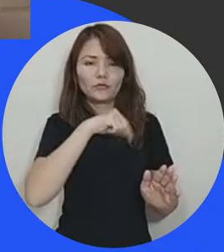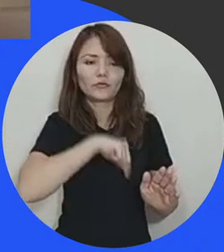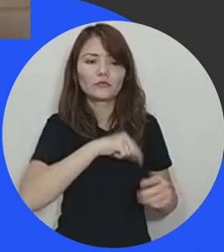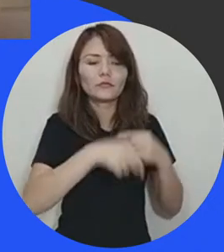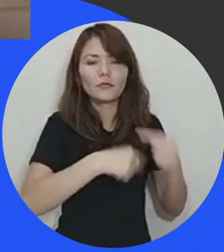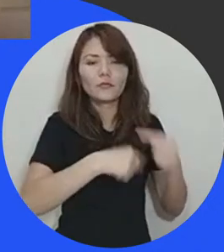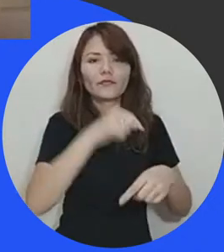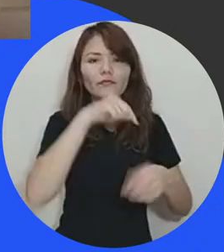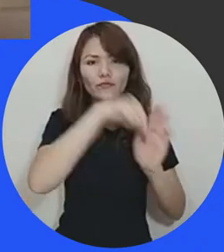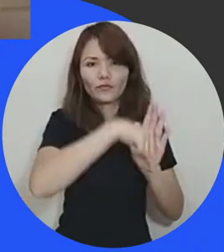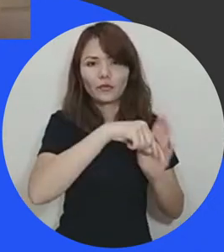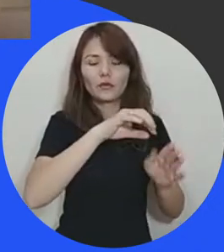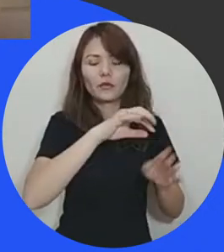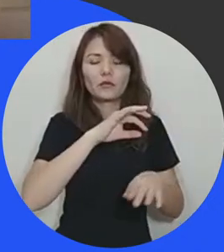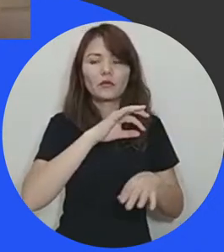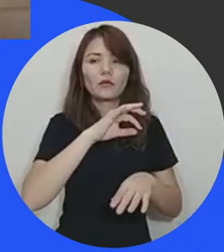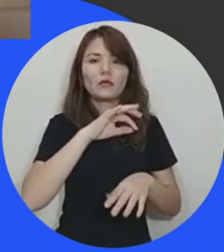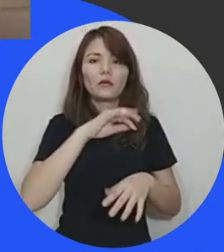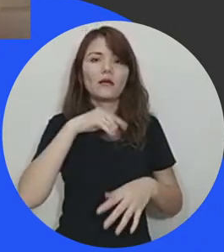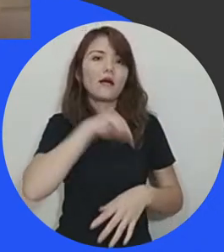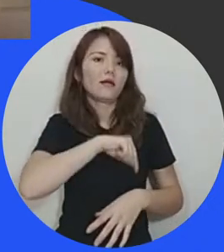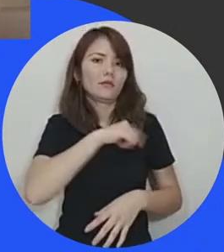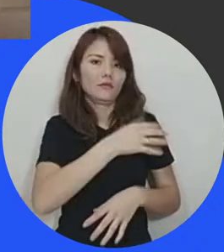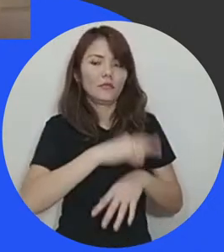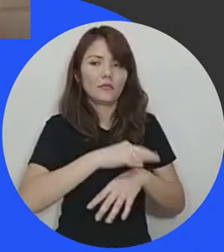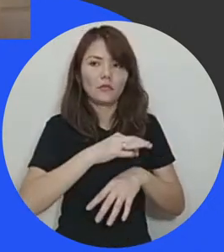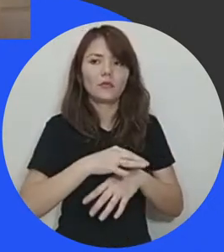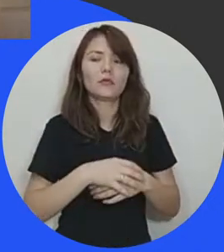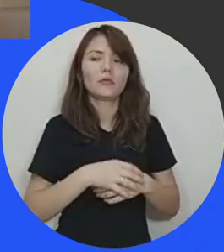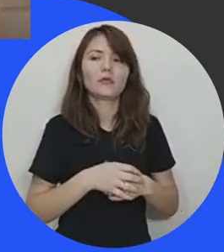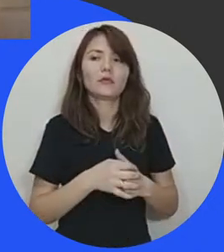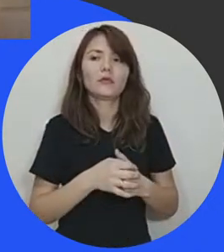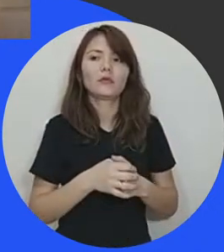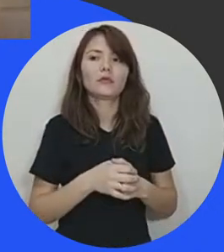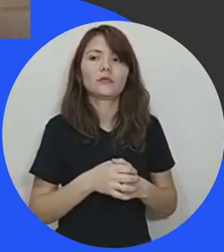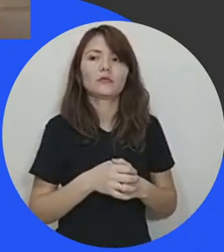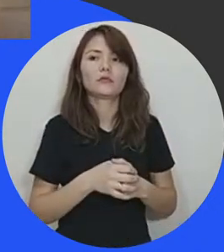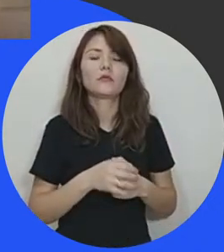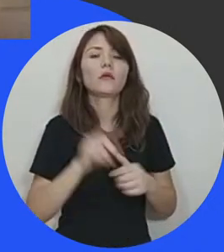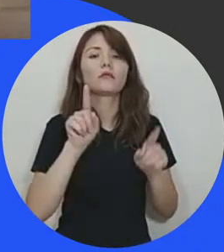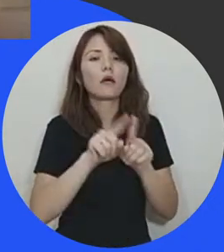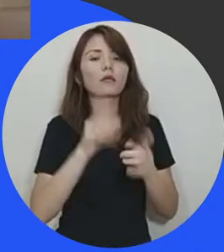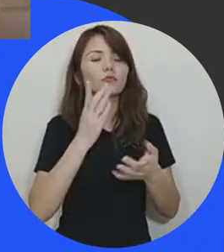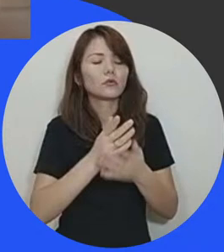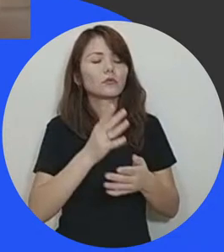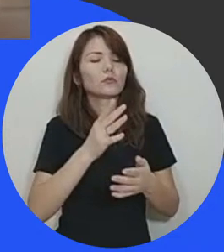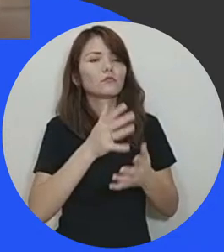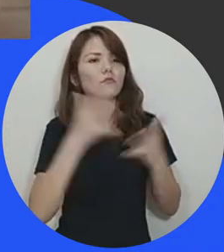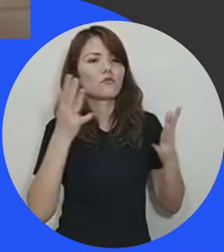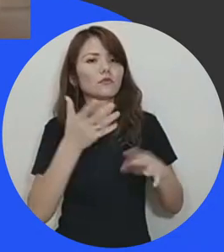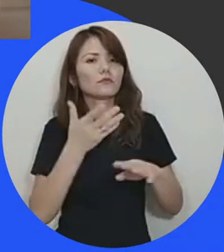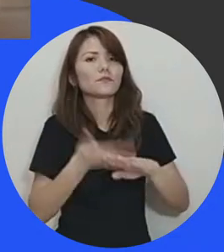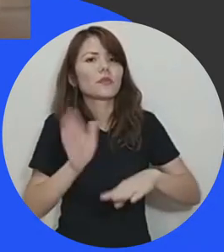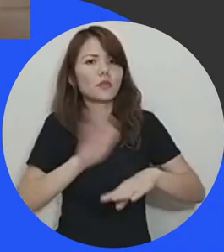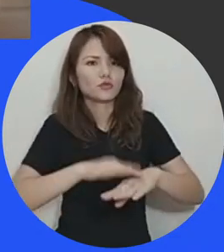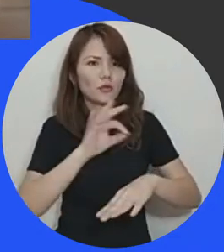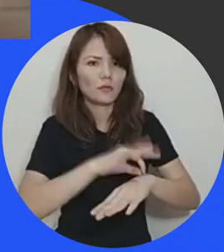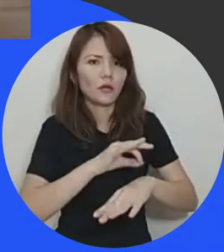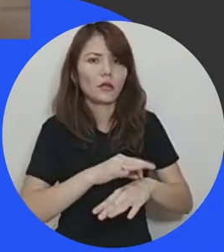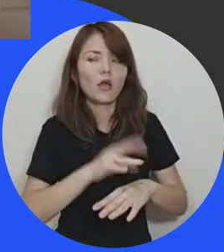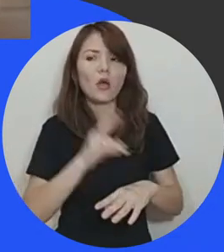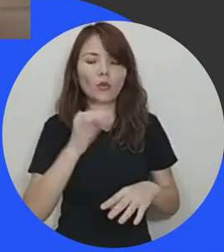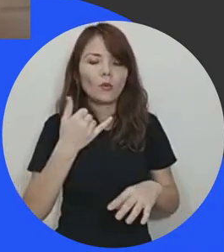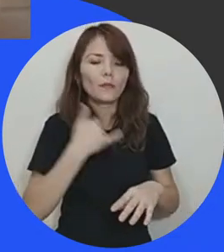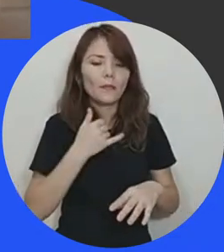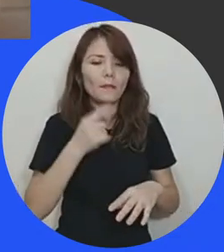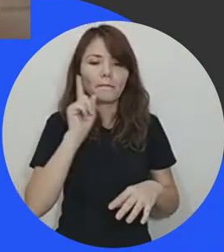severe outcome. And certainly there've been a few papers coming out on this, although nothing conclusive yet, but my suspicion would be